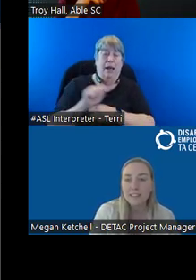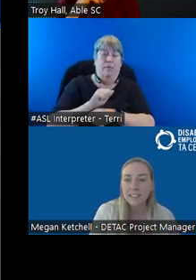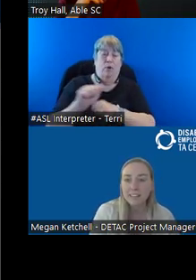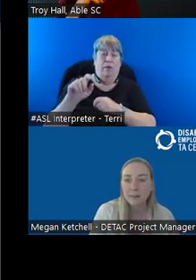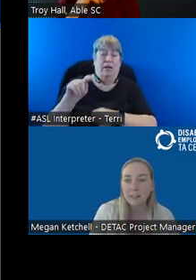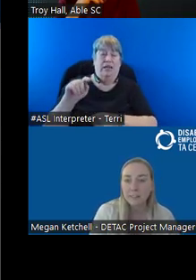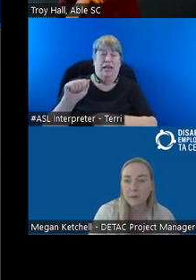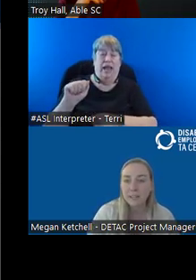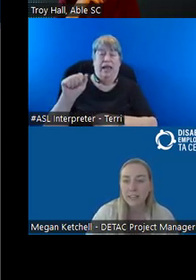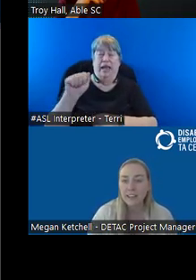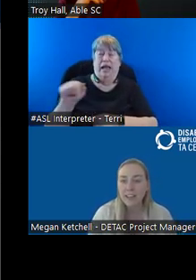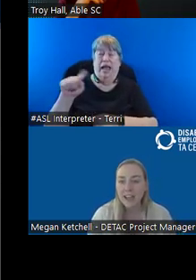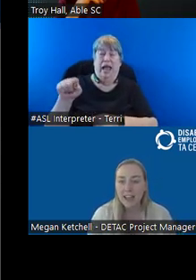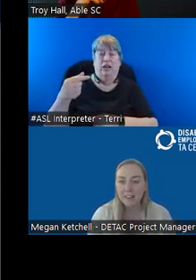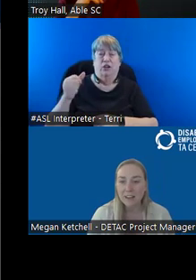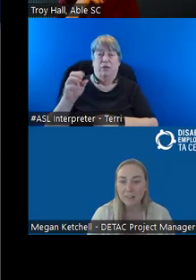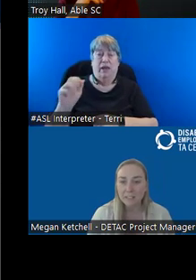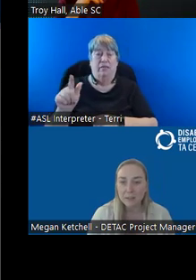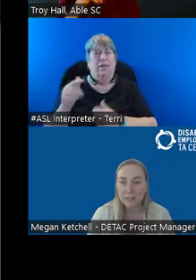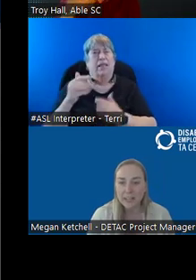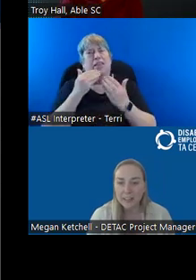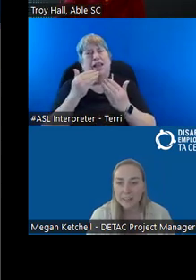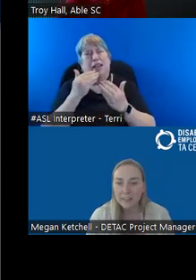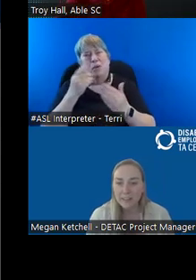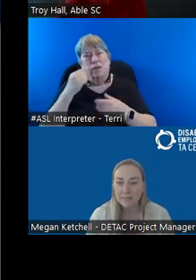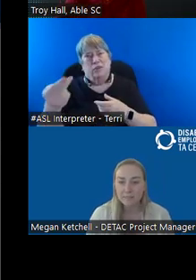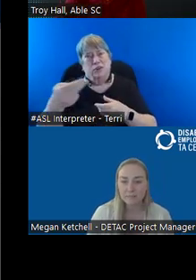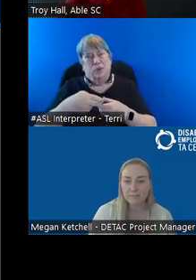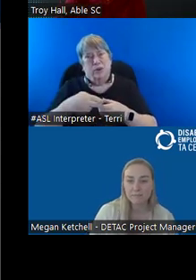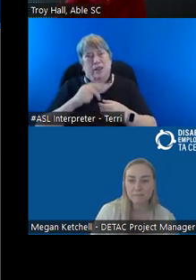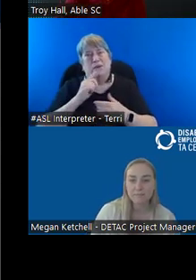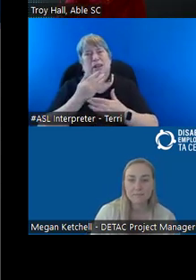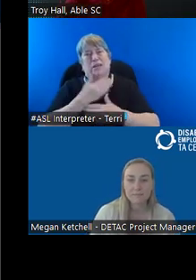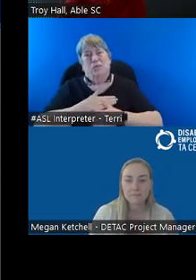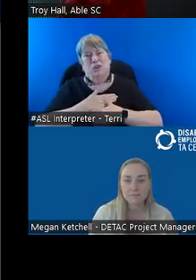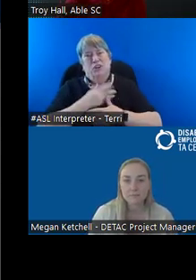aodemploymentta@gmail.com. Thanks everyone for joining, and really appreciate it.